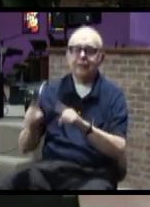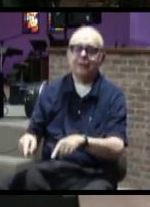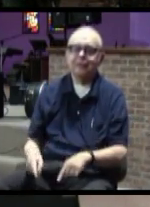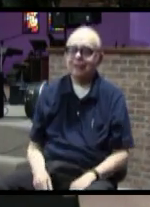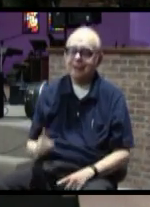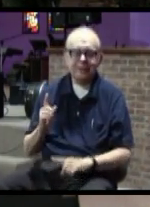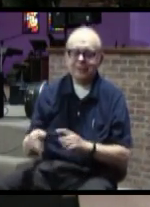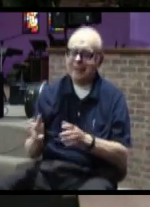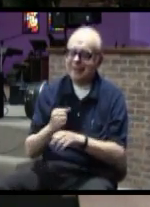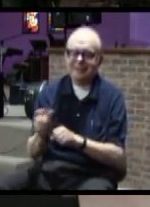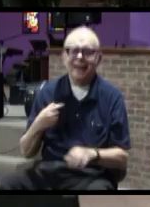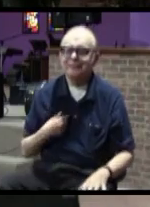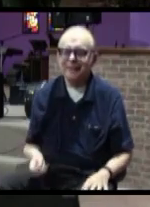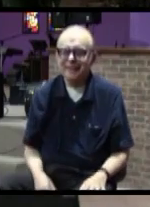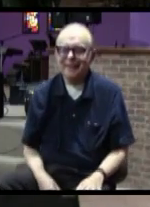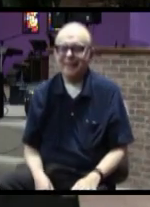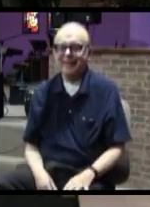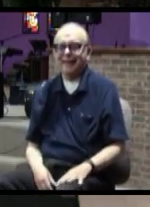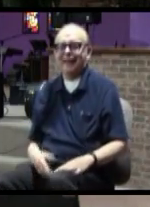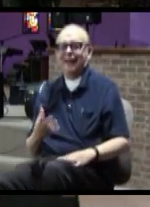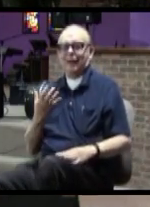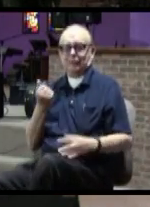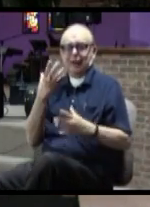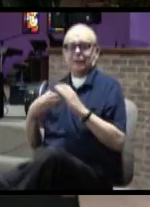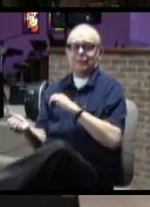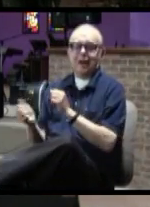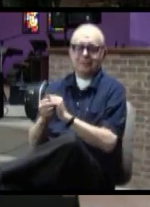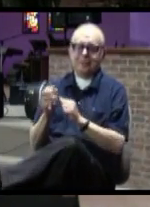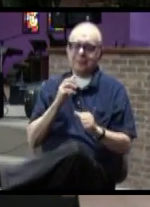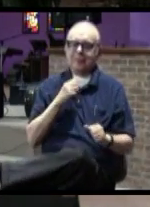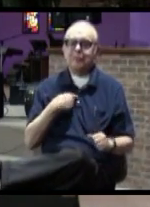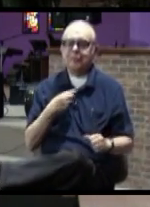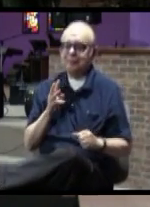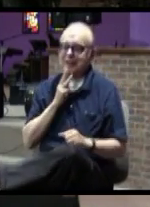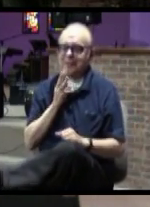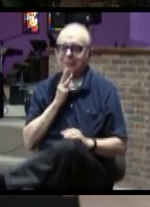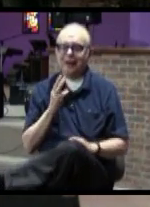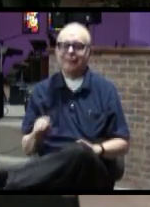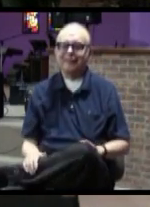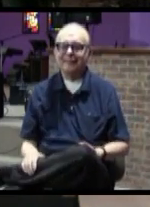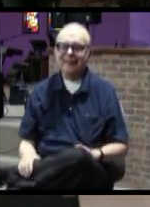try to save me because you're going to go down with me. I will take you down.